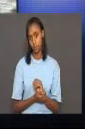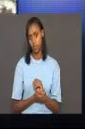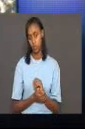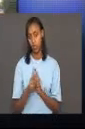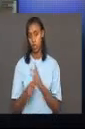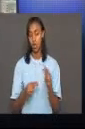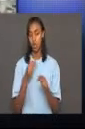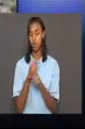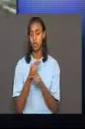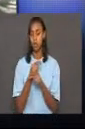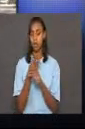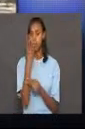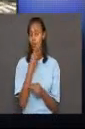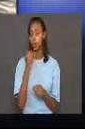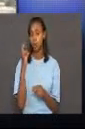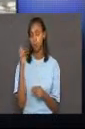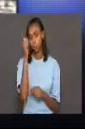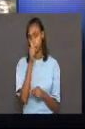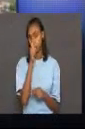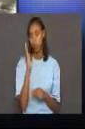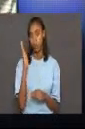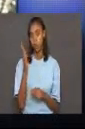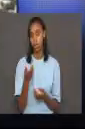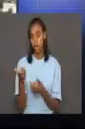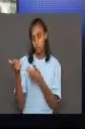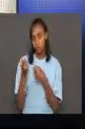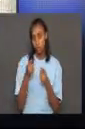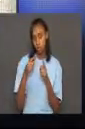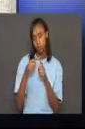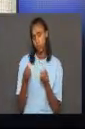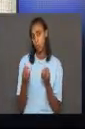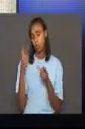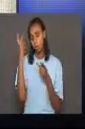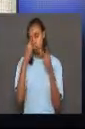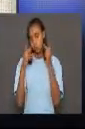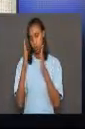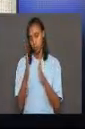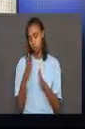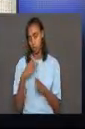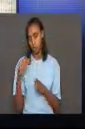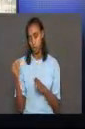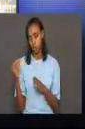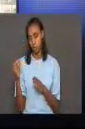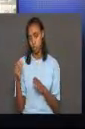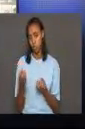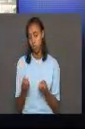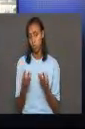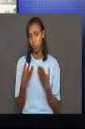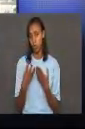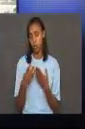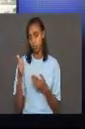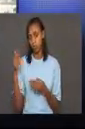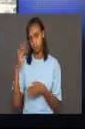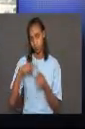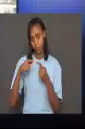The natural beauty of Ethiopia will attract more tourists and will earn more